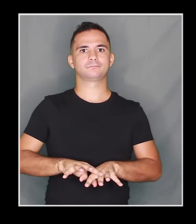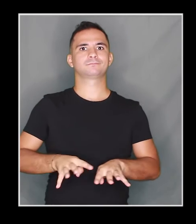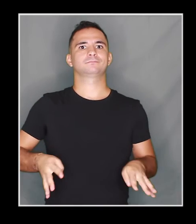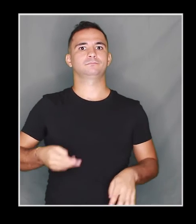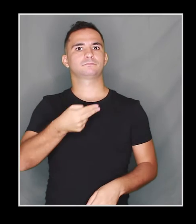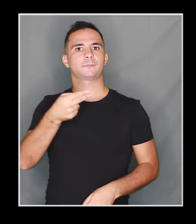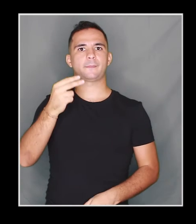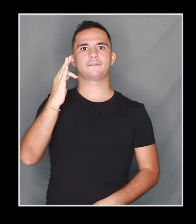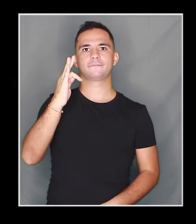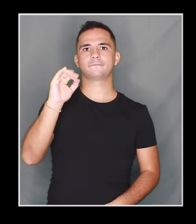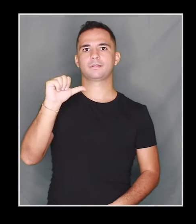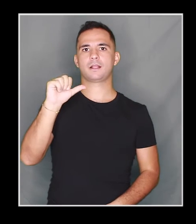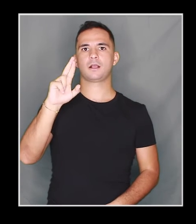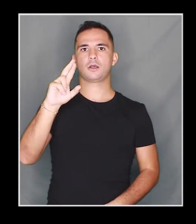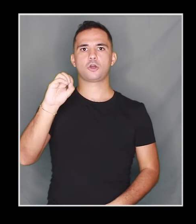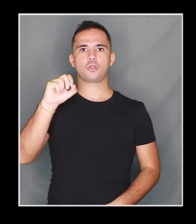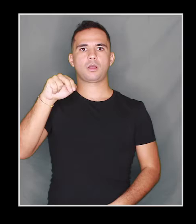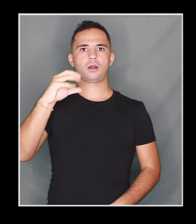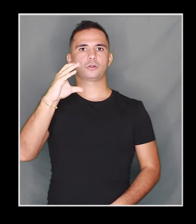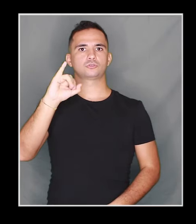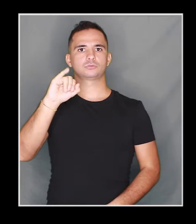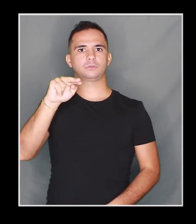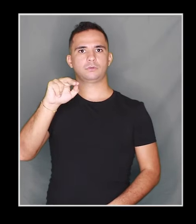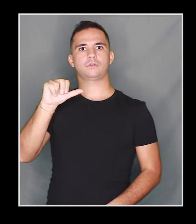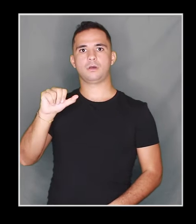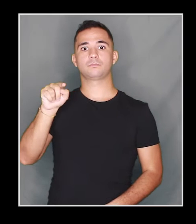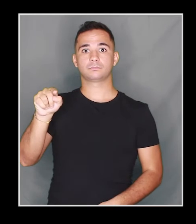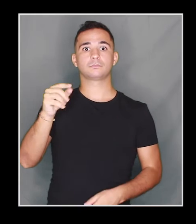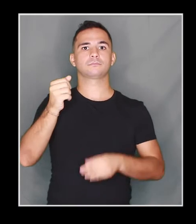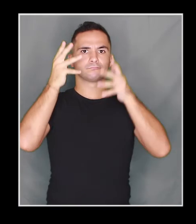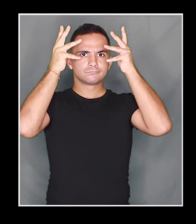and present the family crest on the shield,